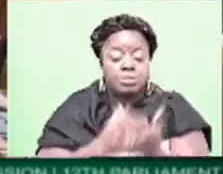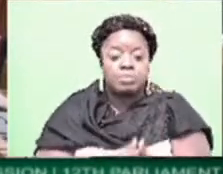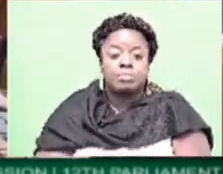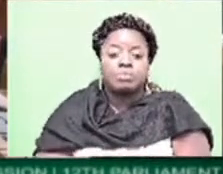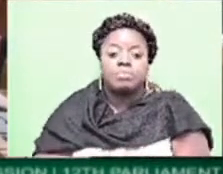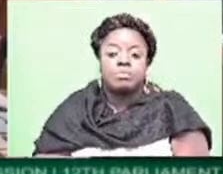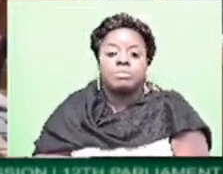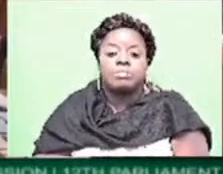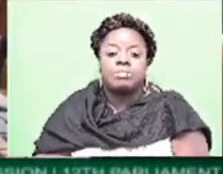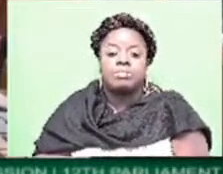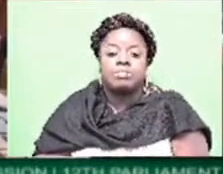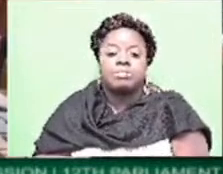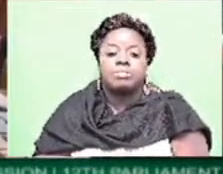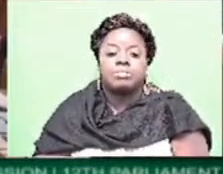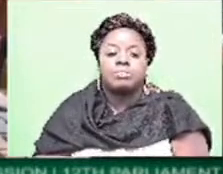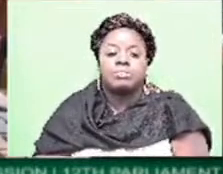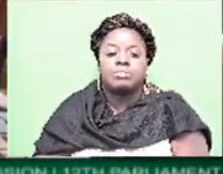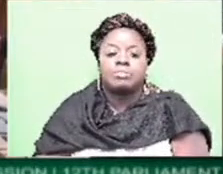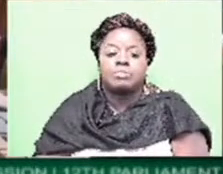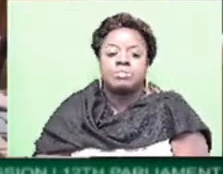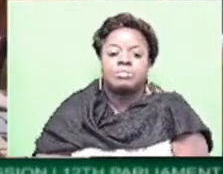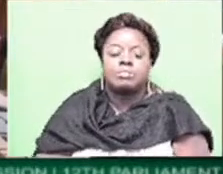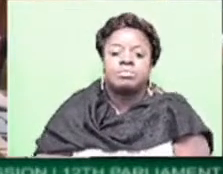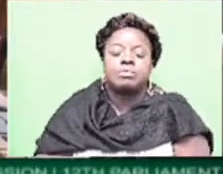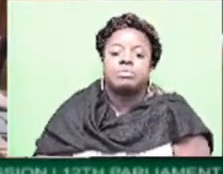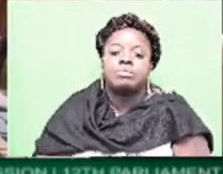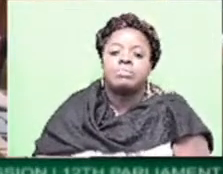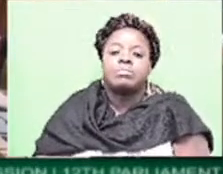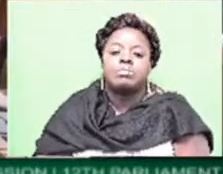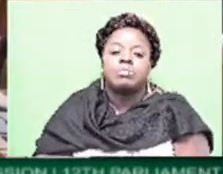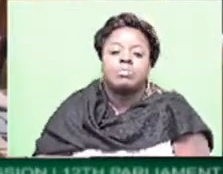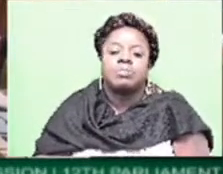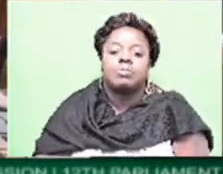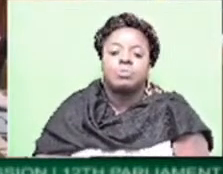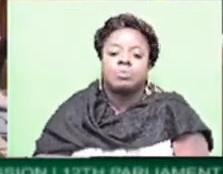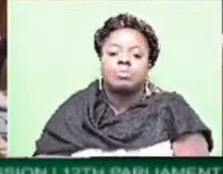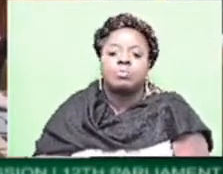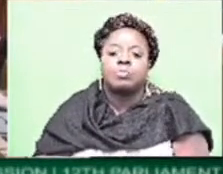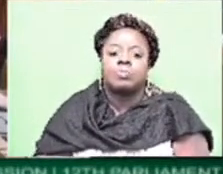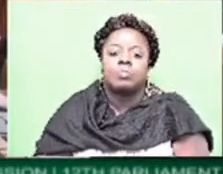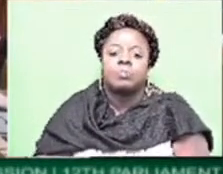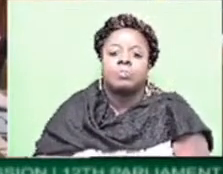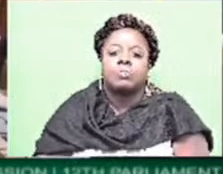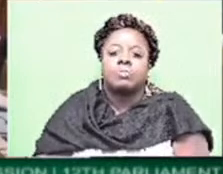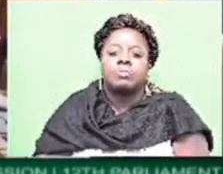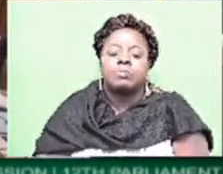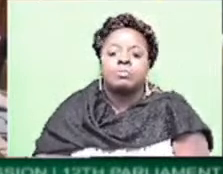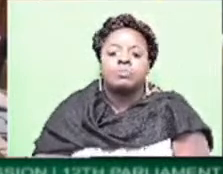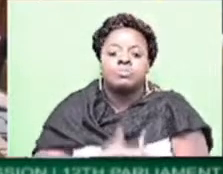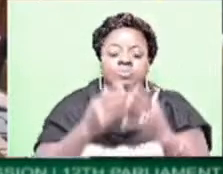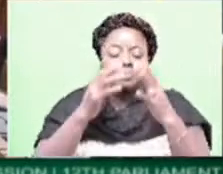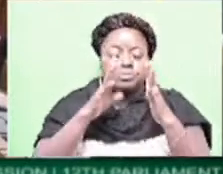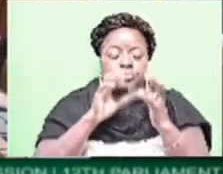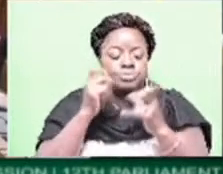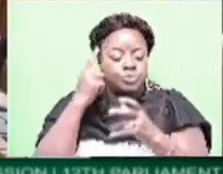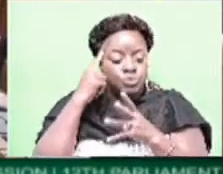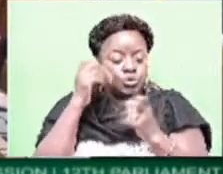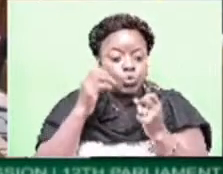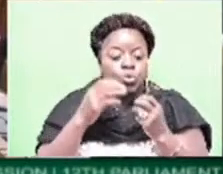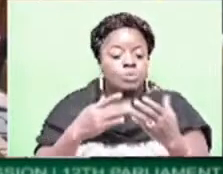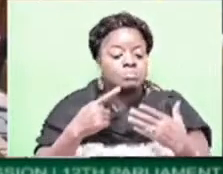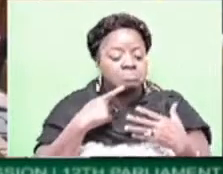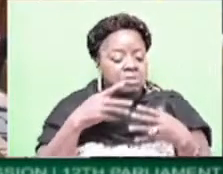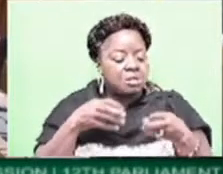through and go forward with respect to my substantive points on the bill before us, I too would like to take the